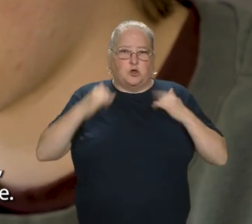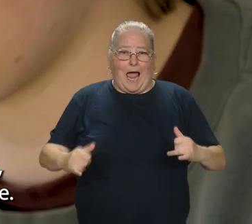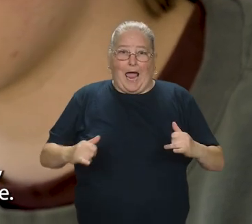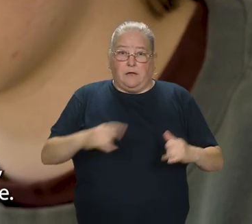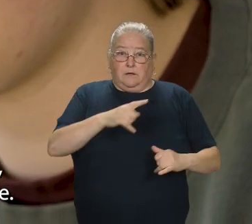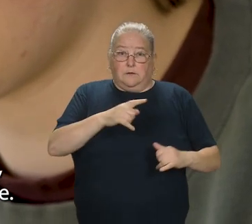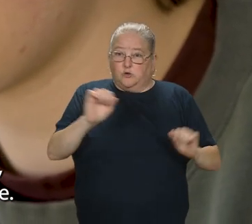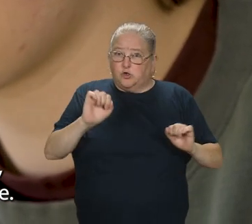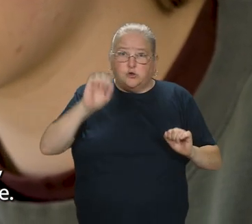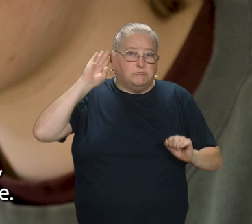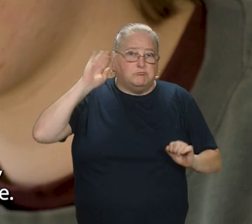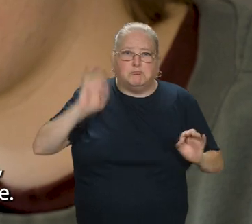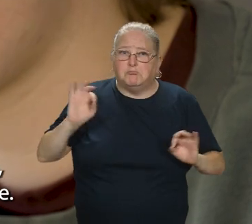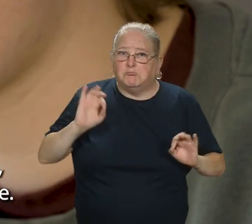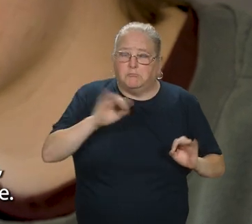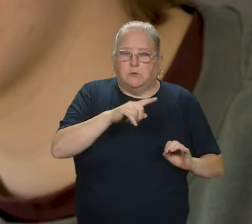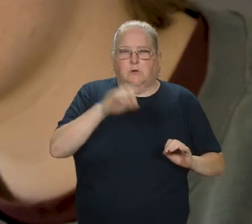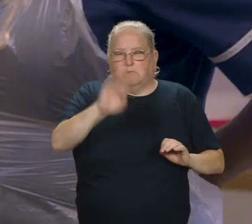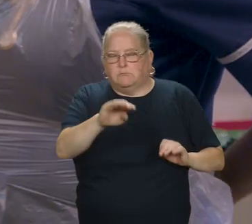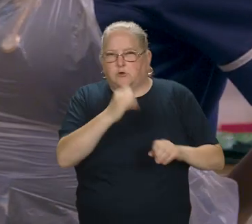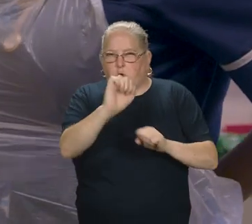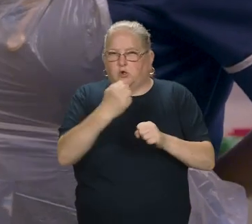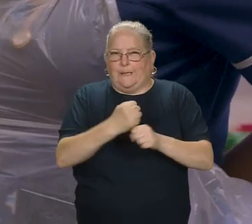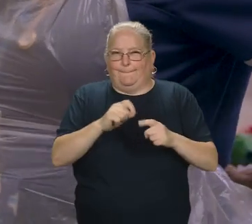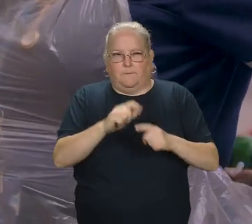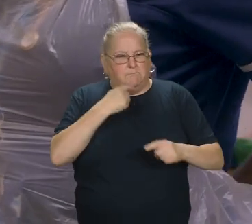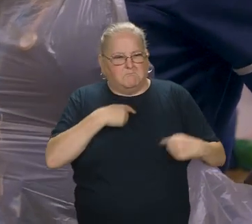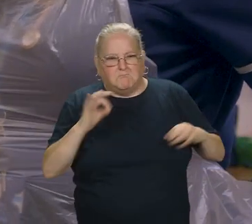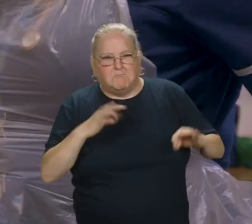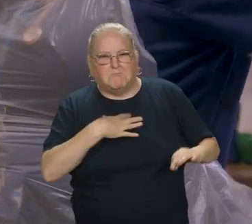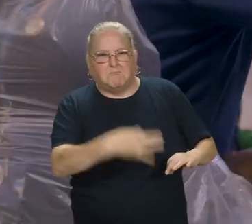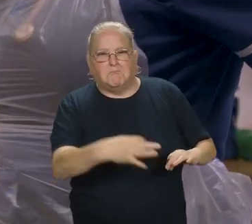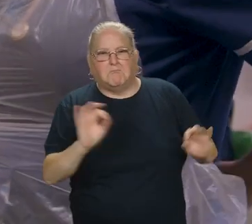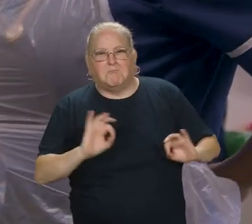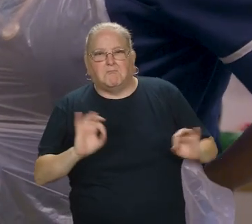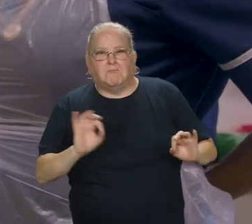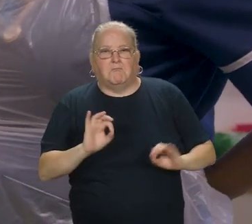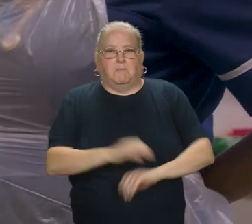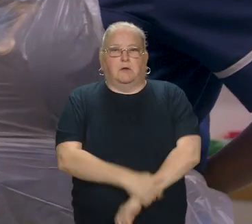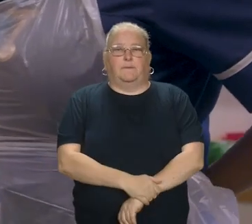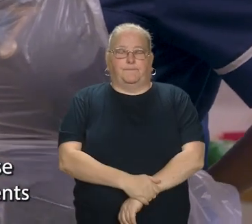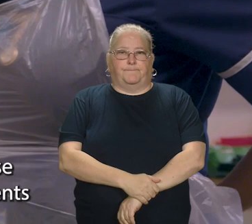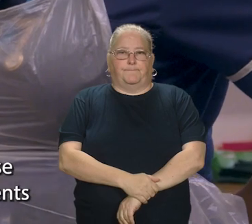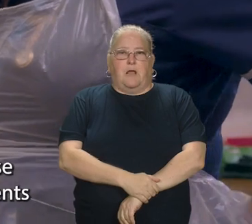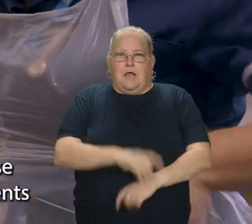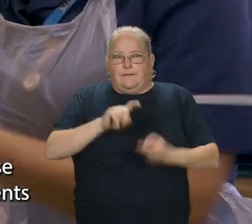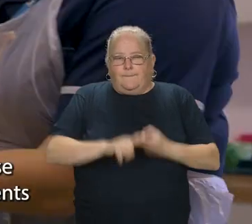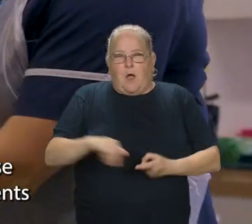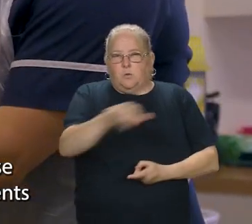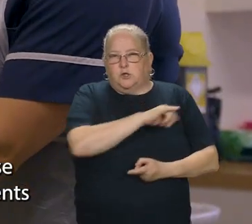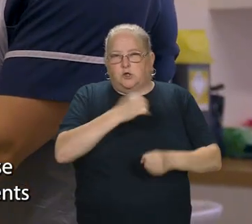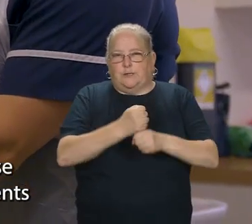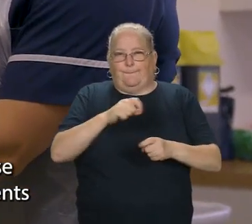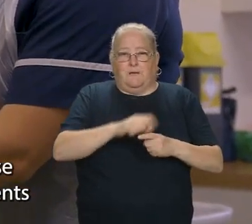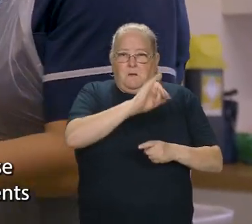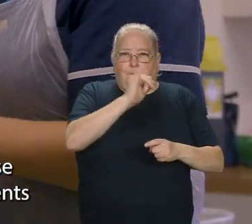invitation, contact your practice and request one. Depending on how your local service is set up, it may be that you